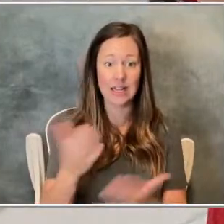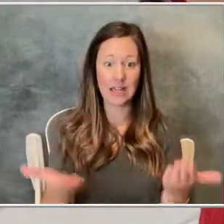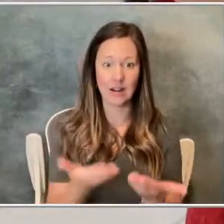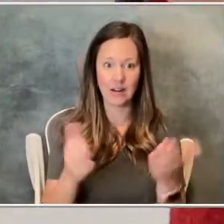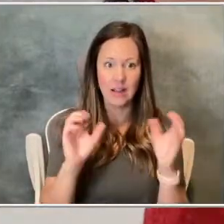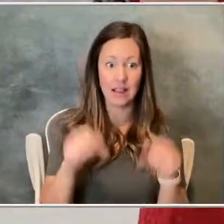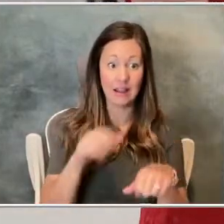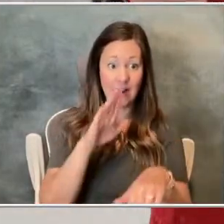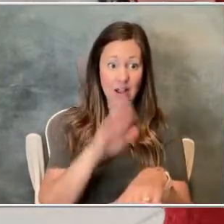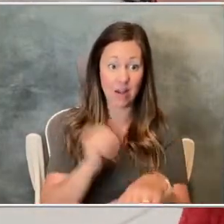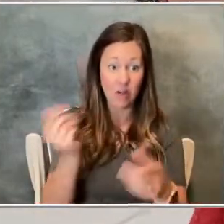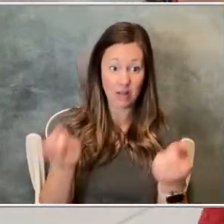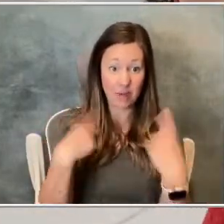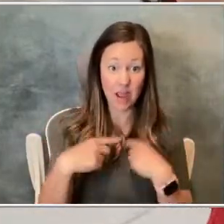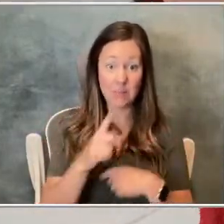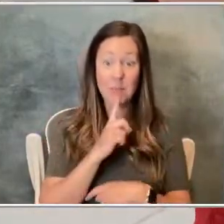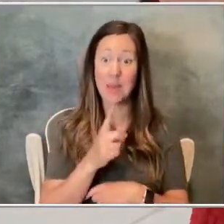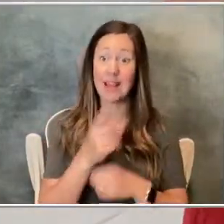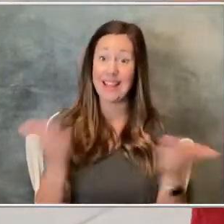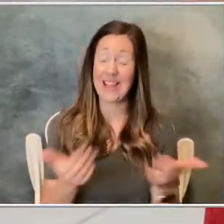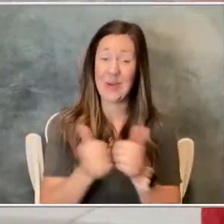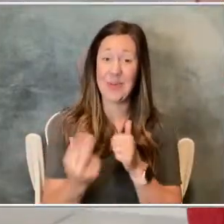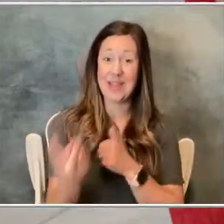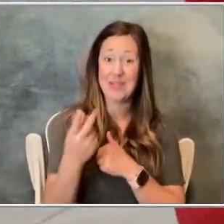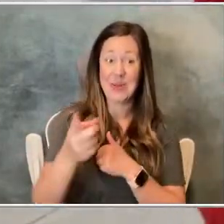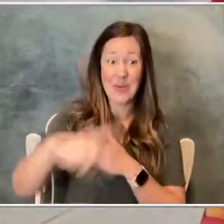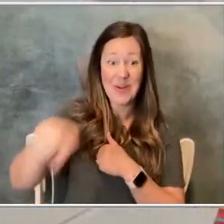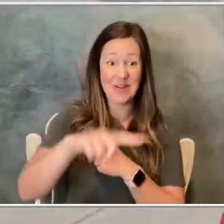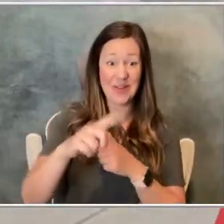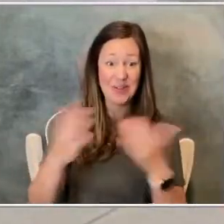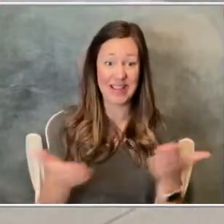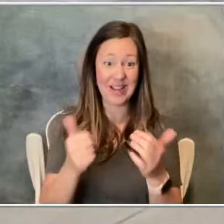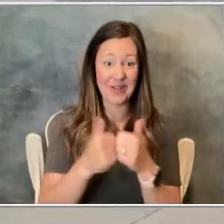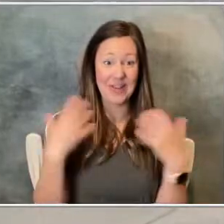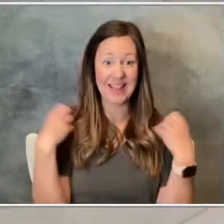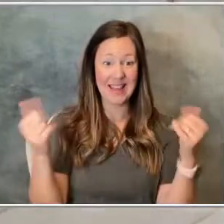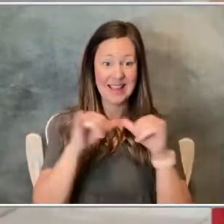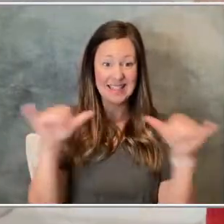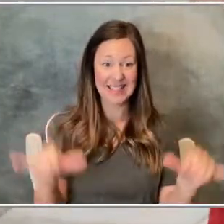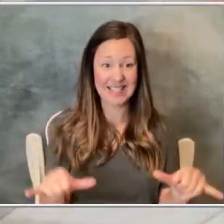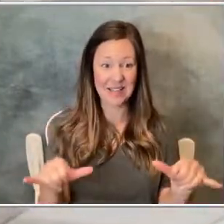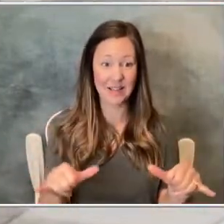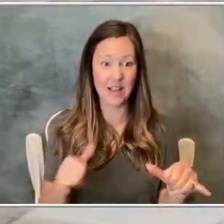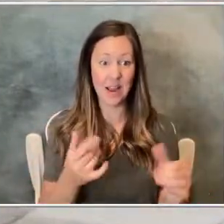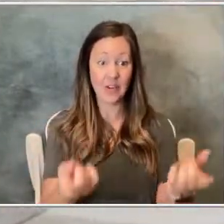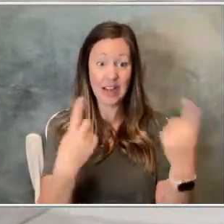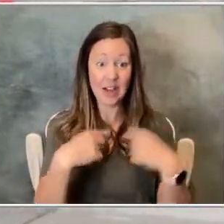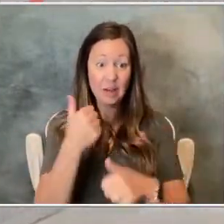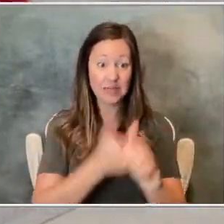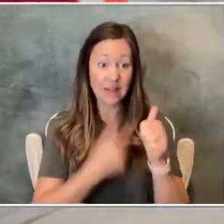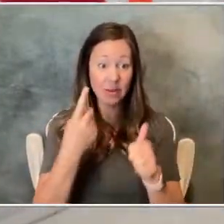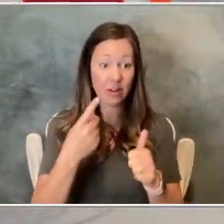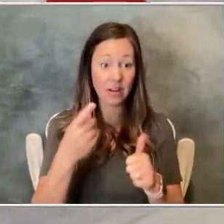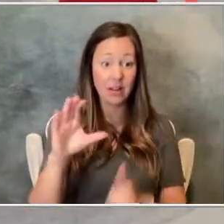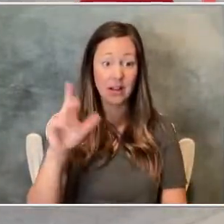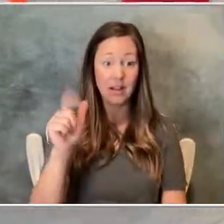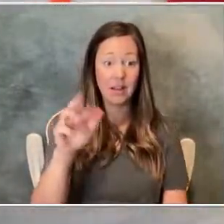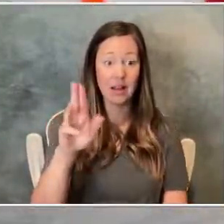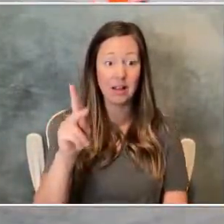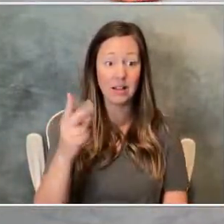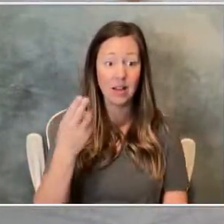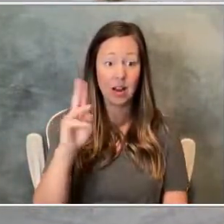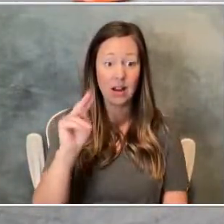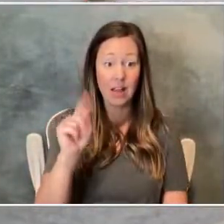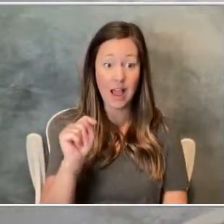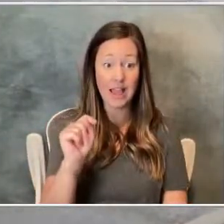over here? I'm with two bigwigs with the health system. Absolutely. What do you think? Okay, here he comes, everybody. Clark Hunt